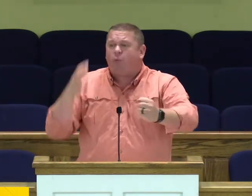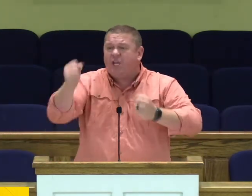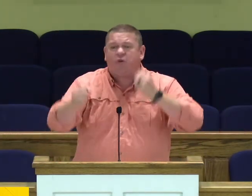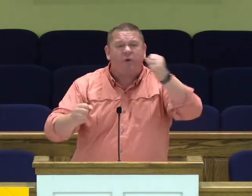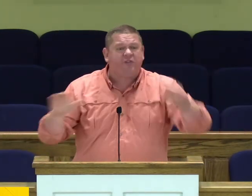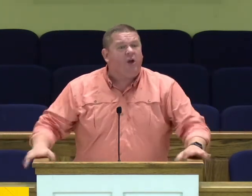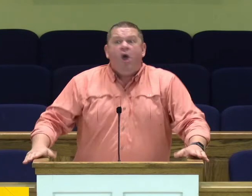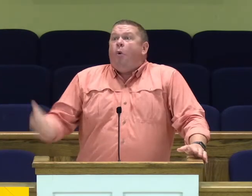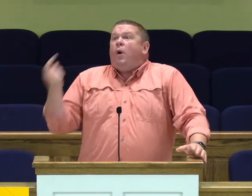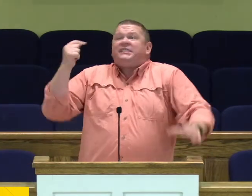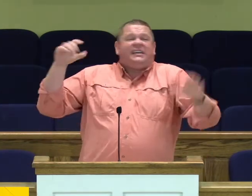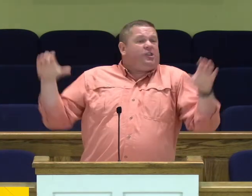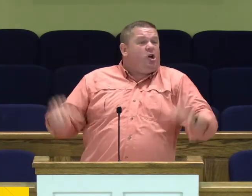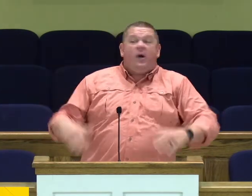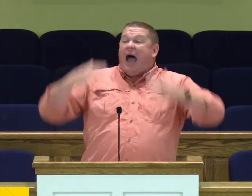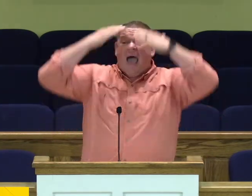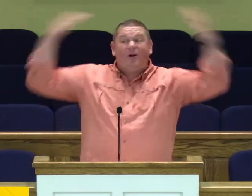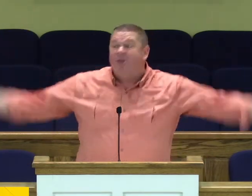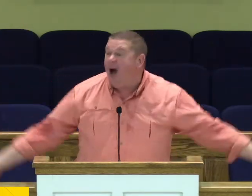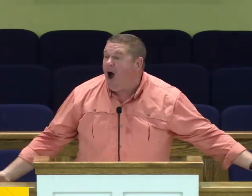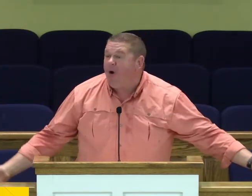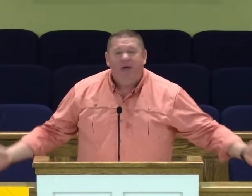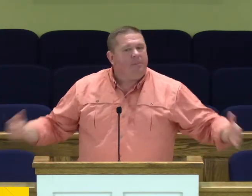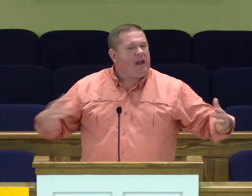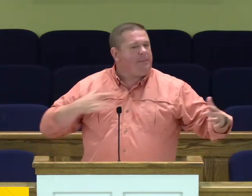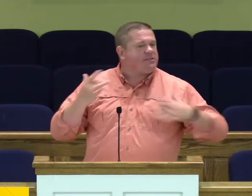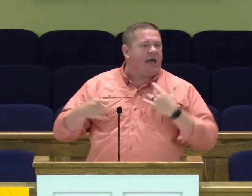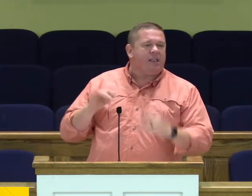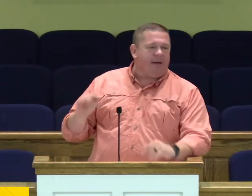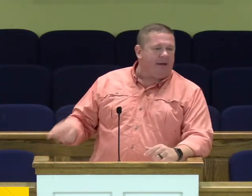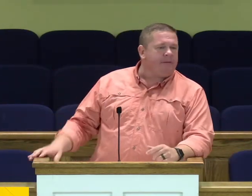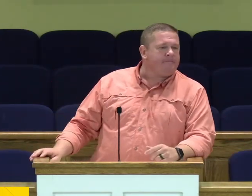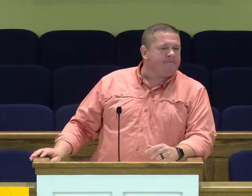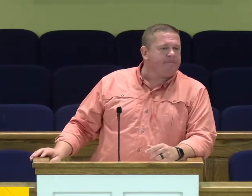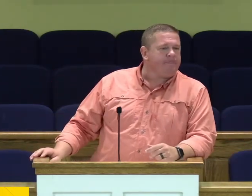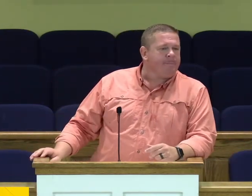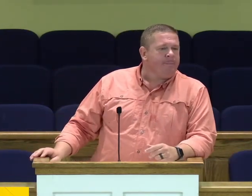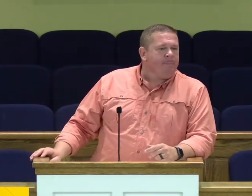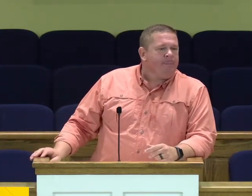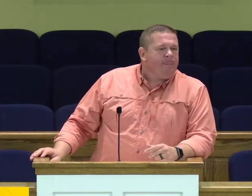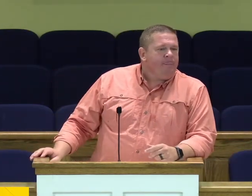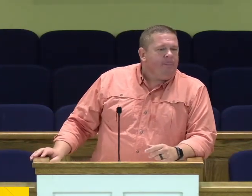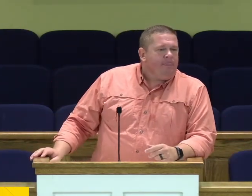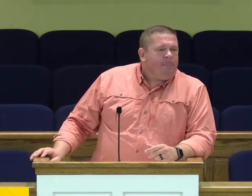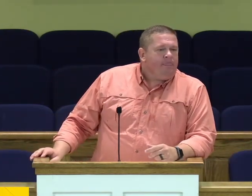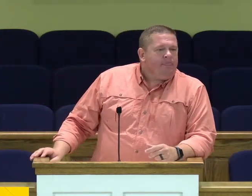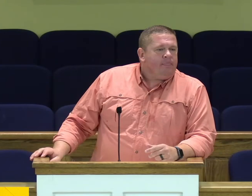reach for it, reach for it, reach for it. What is he going to do? I don't know. But I'm excited about it.